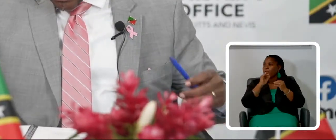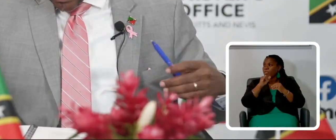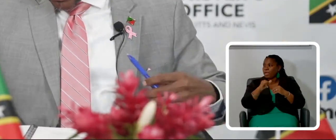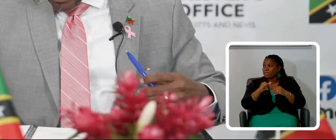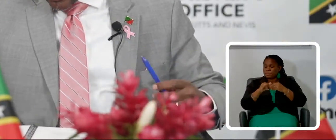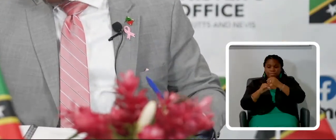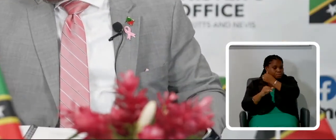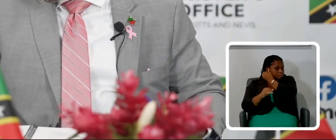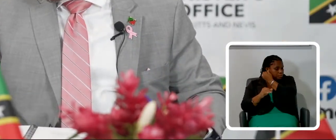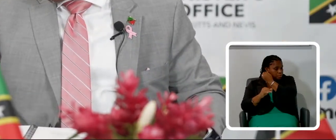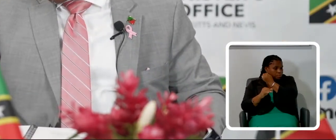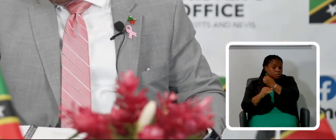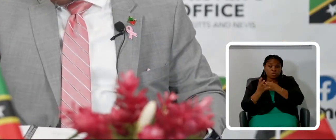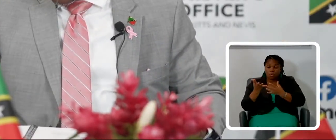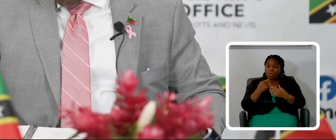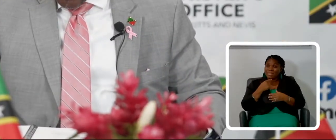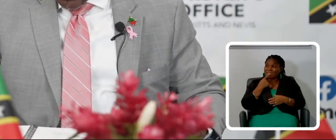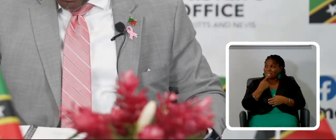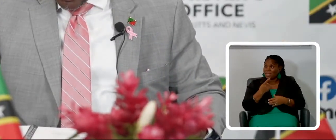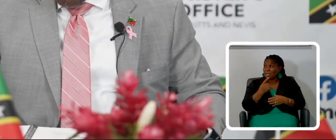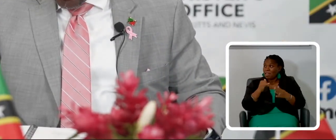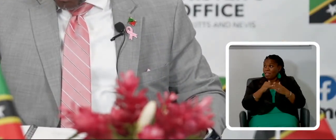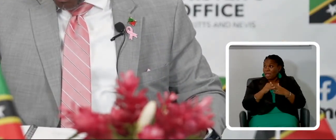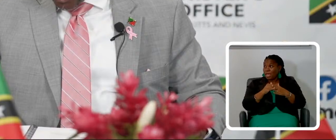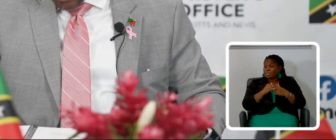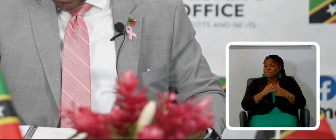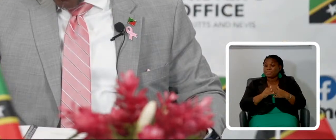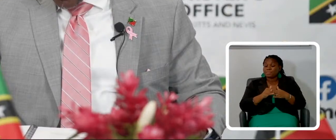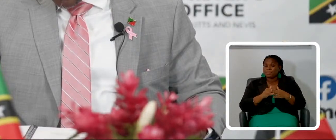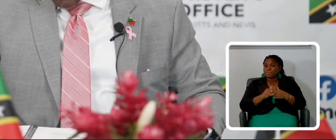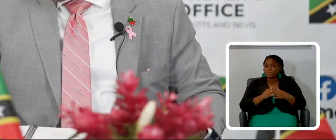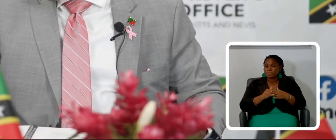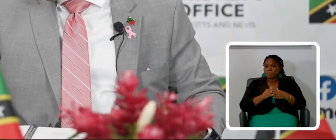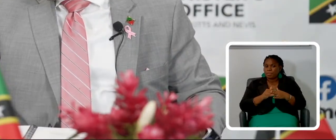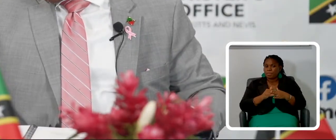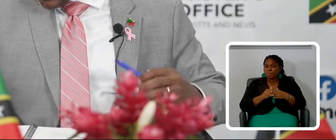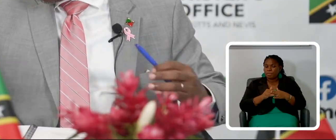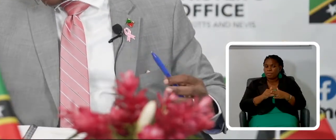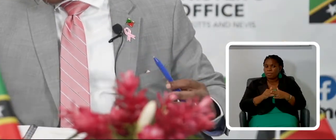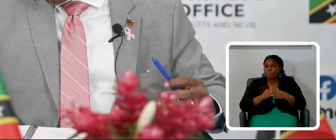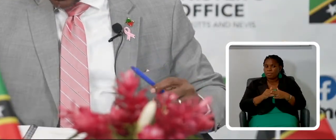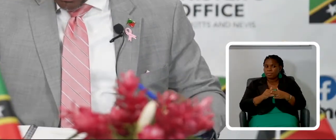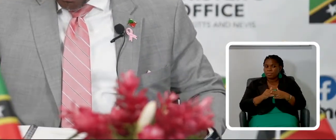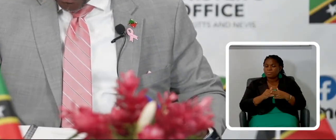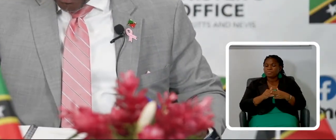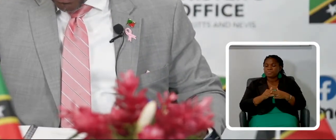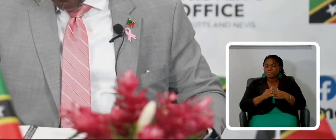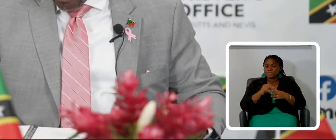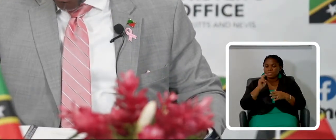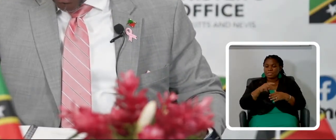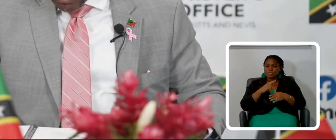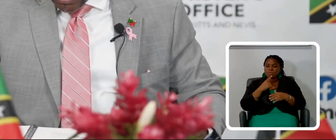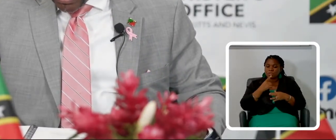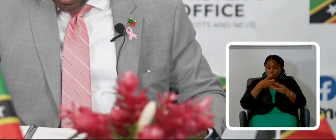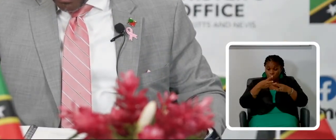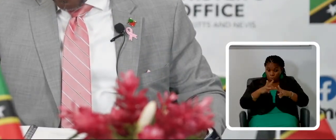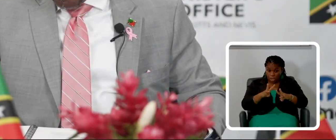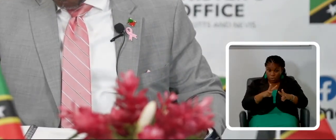want to say that the approach had to be an approach that would be accepted and would be